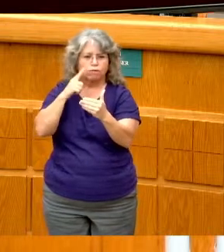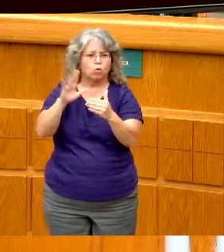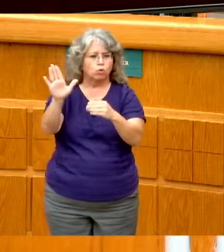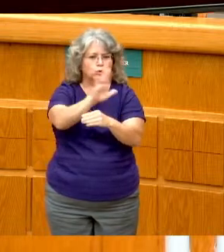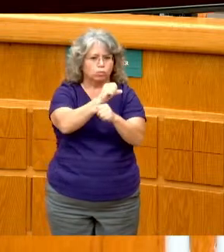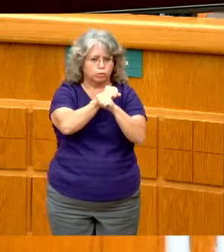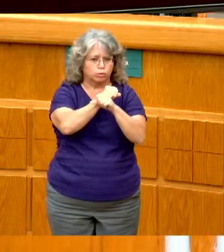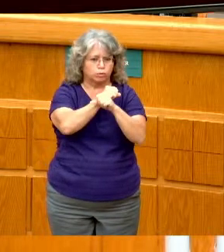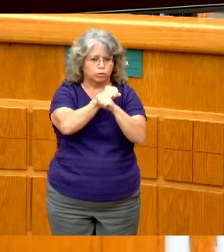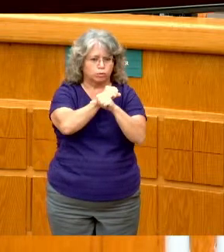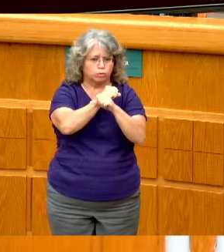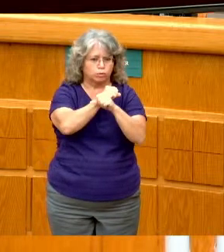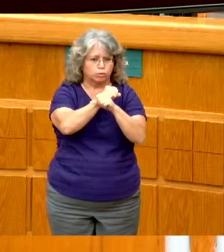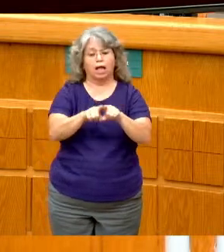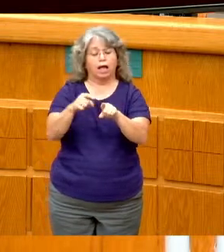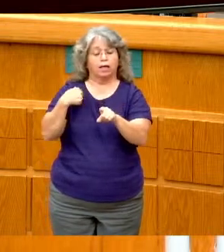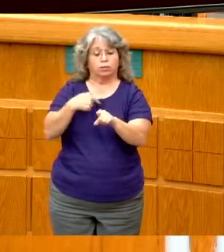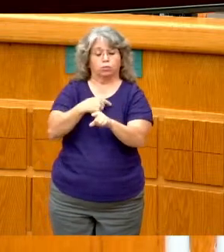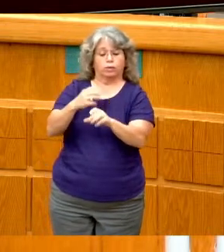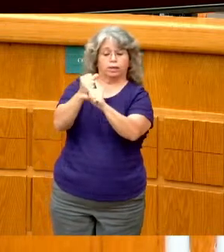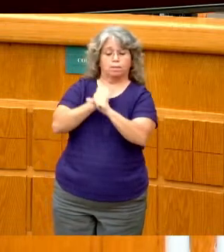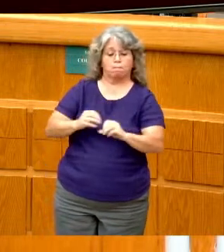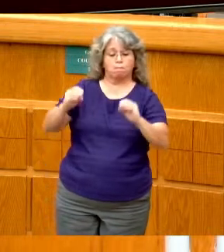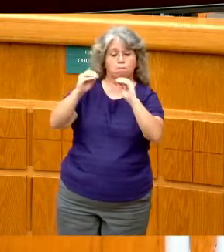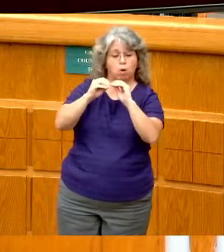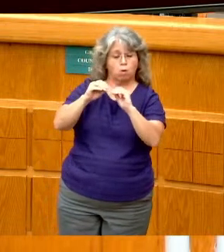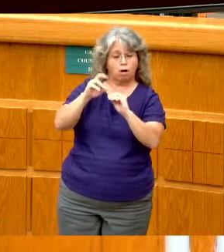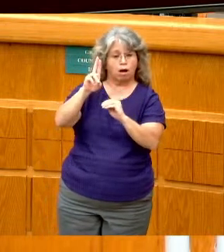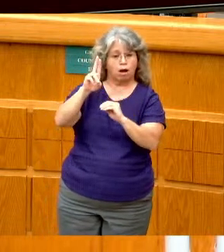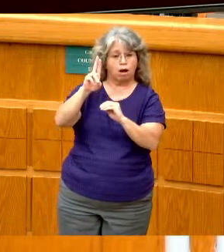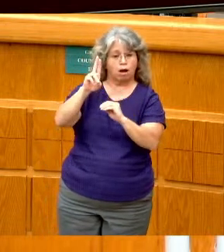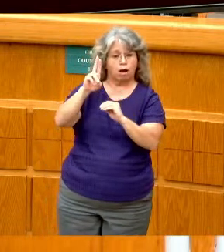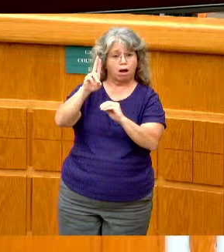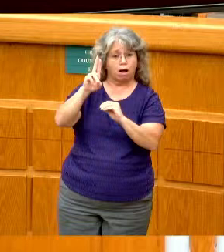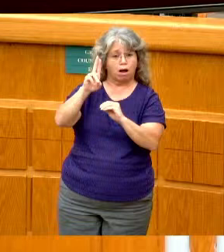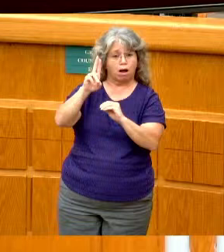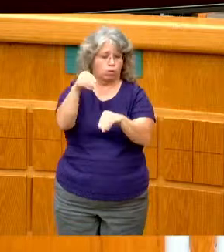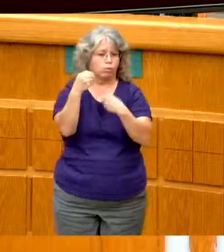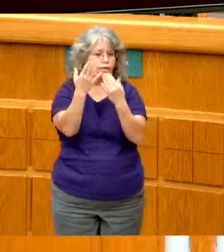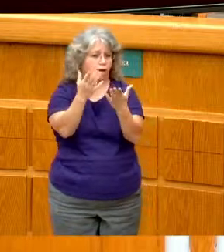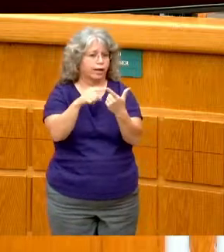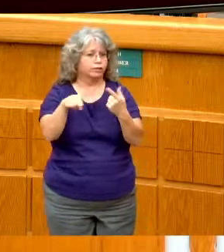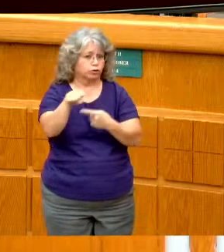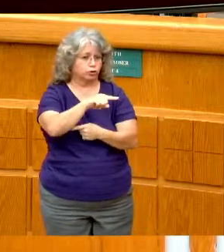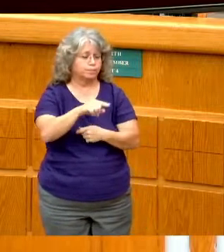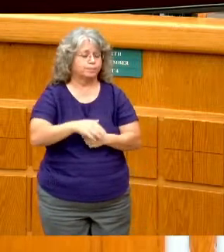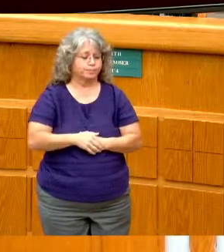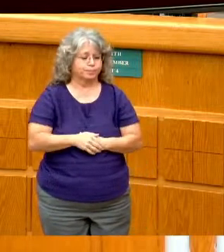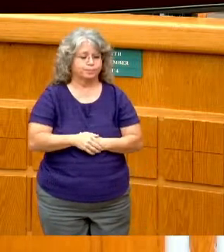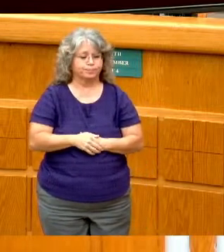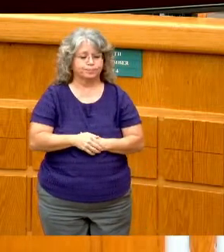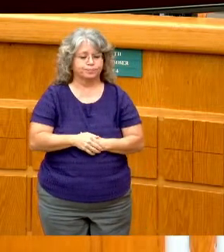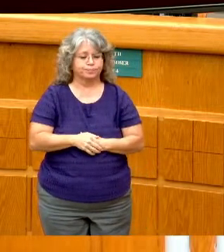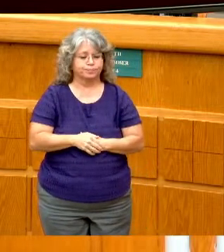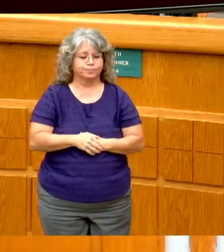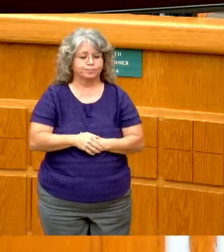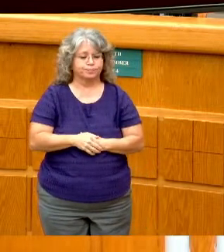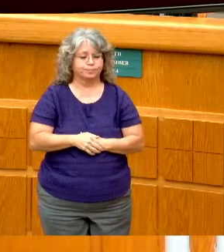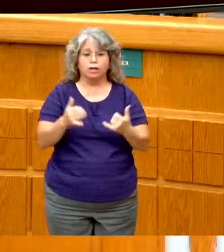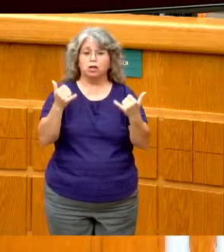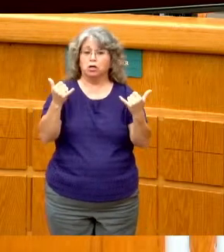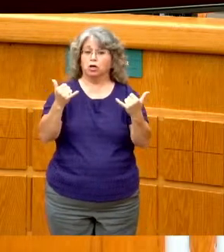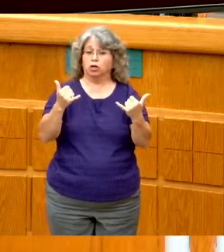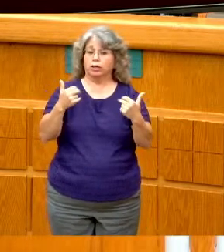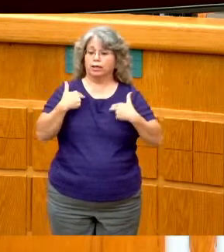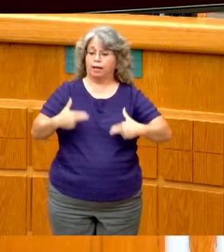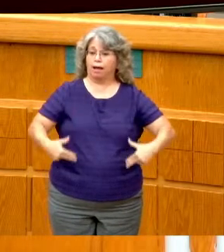Johnson & Johnson vaccine become available, we will absolutely be providing those to you. So currently, the Health District continues to